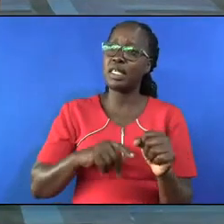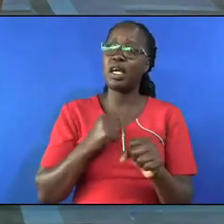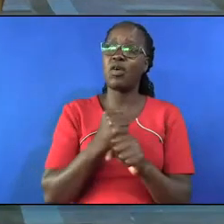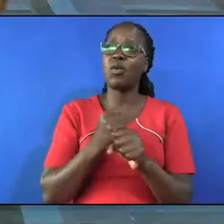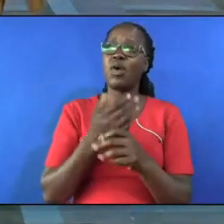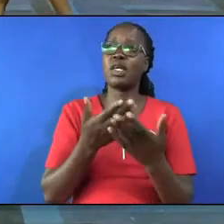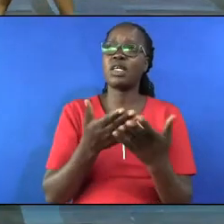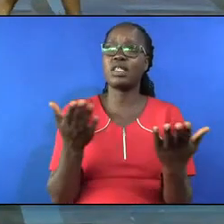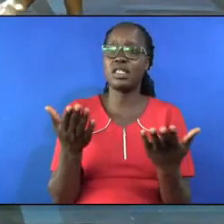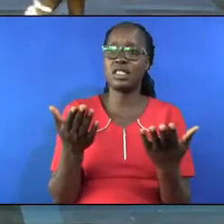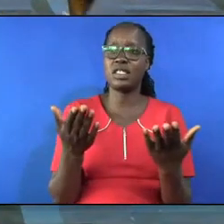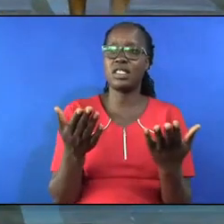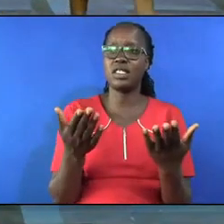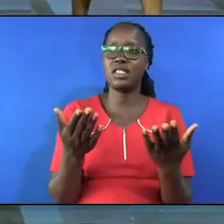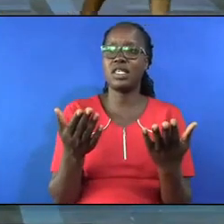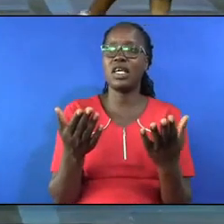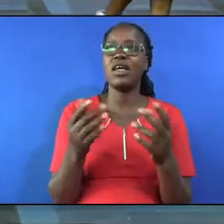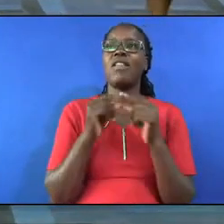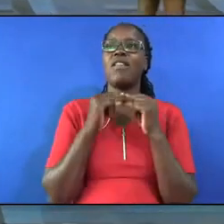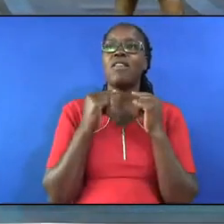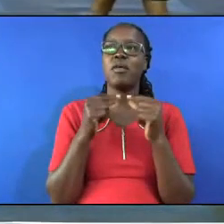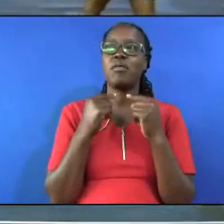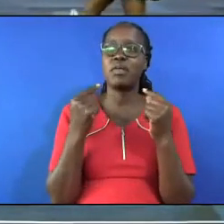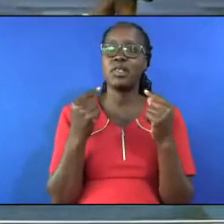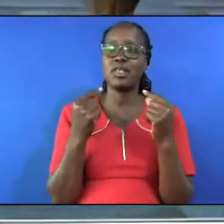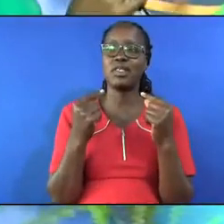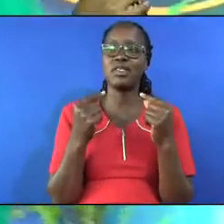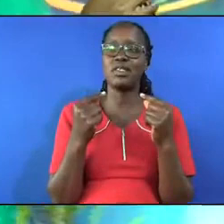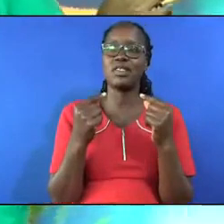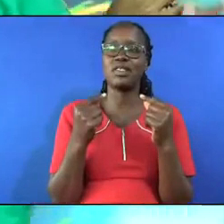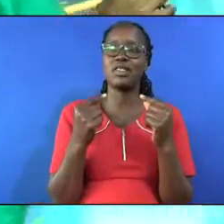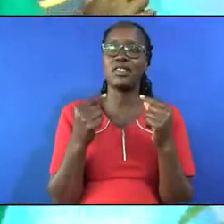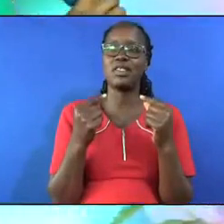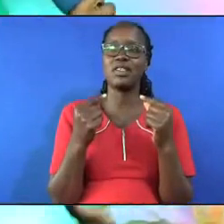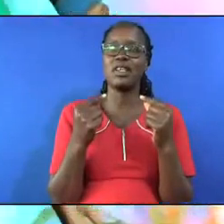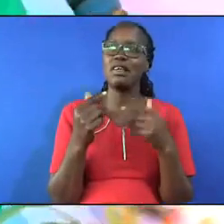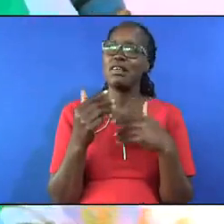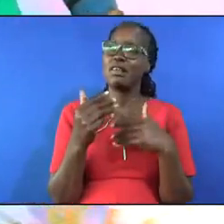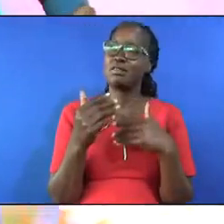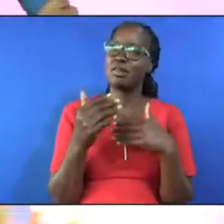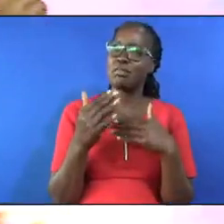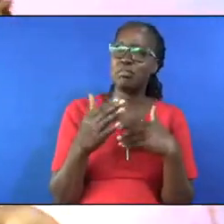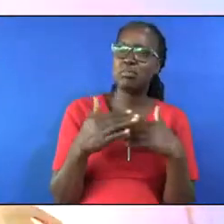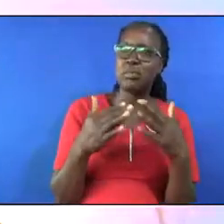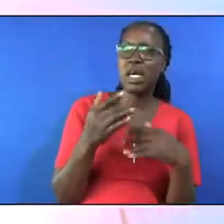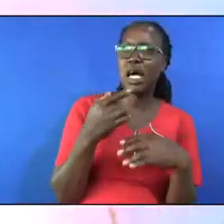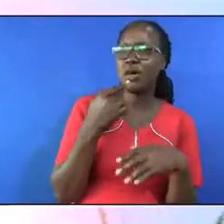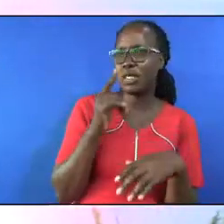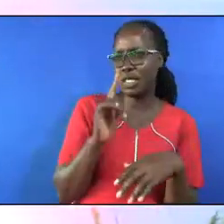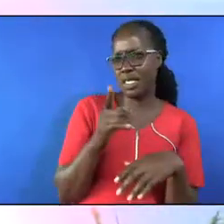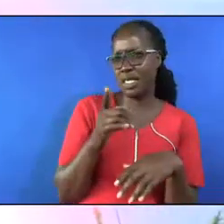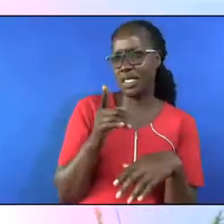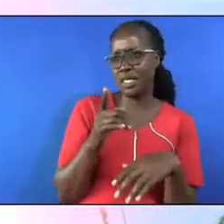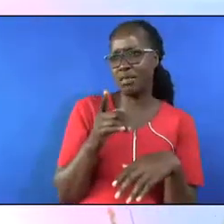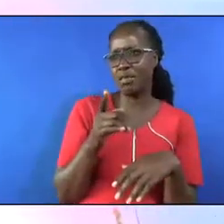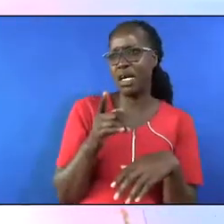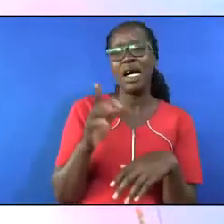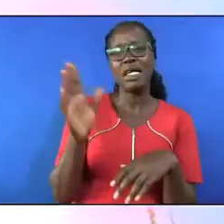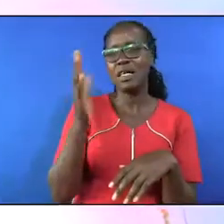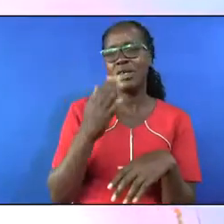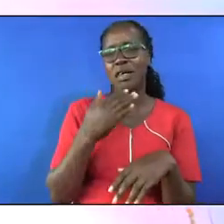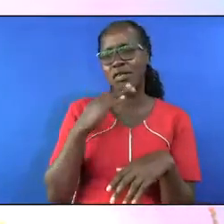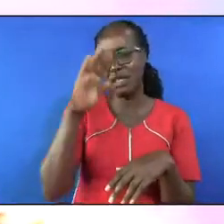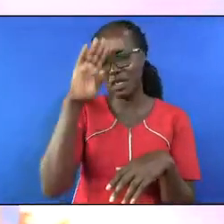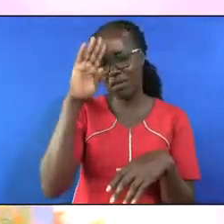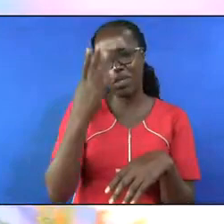things because, you know, the priest Jehoiada has raised me up from my, you know, childhood, and I cannot let him down. I'm